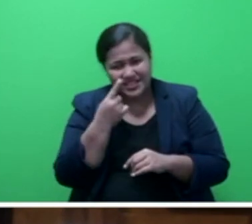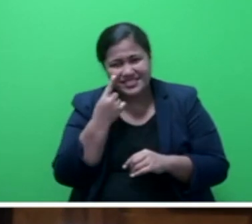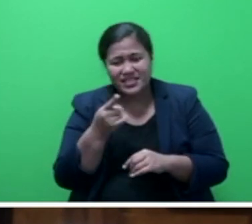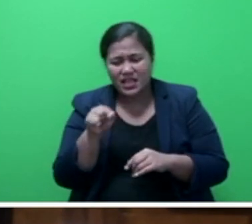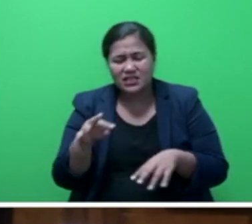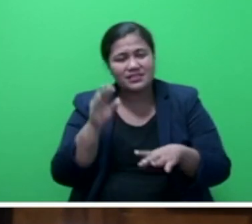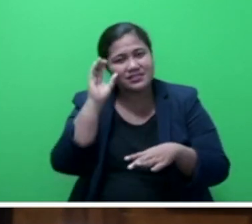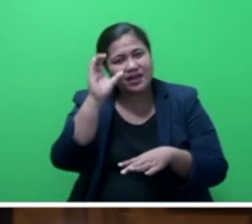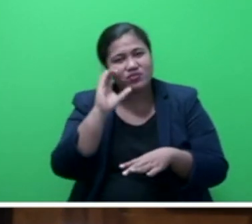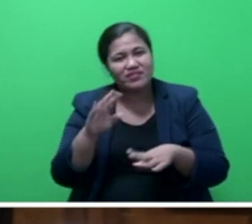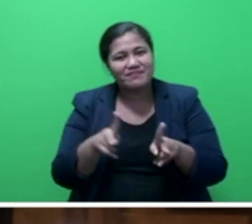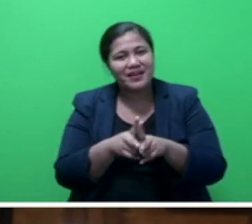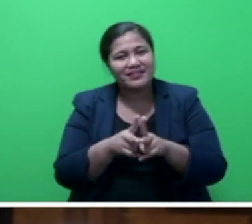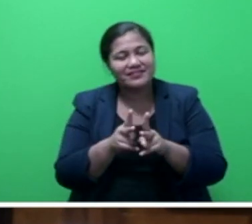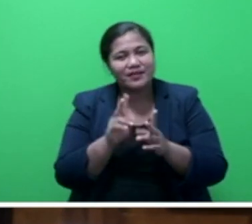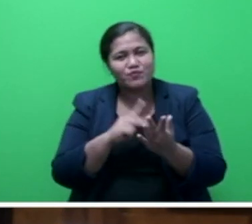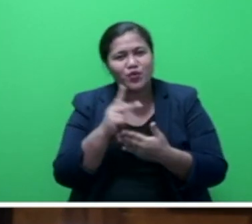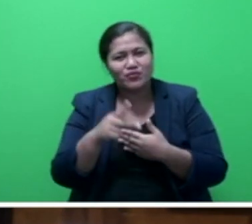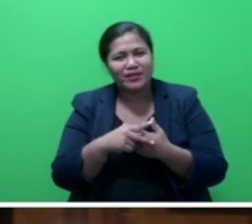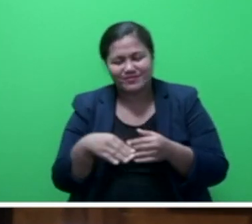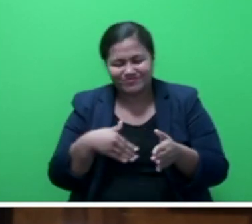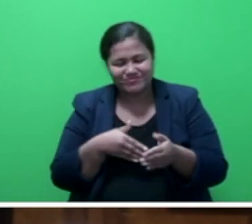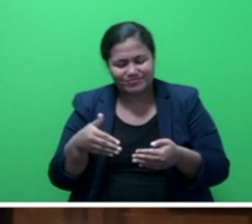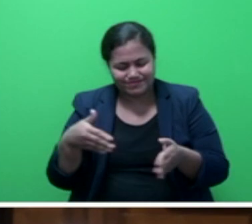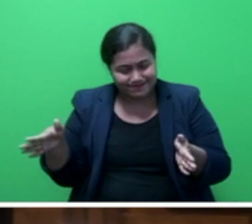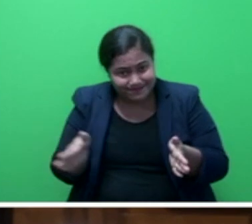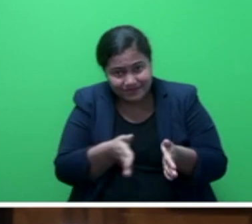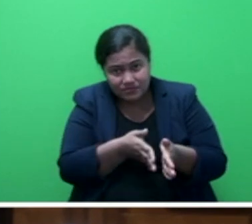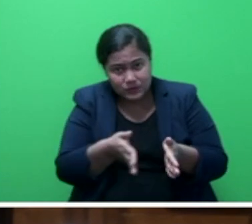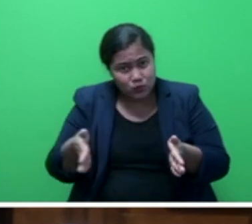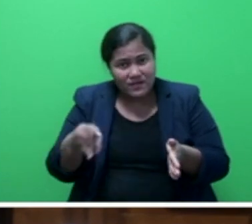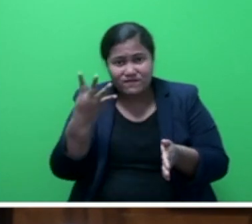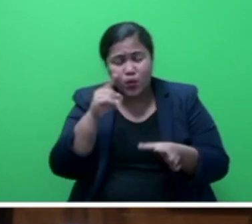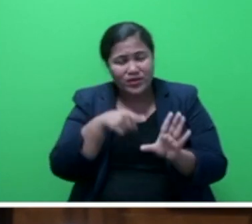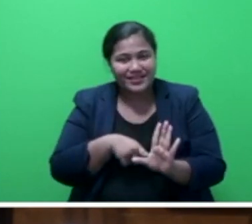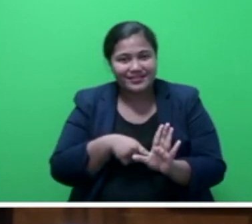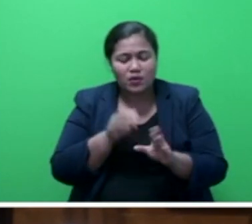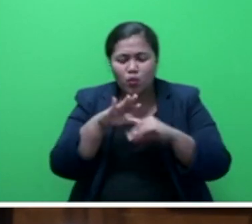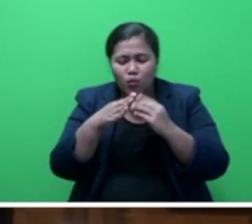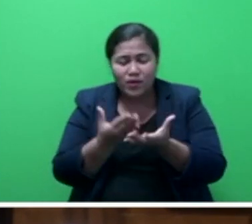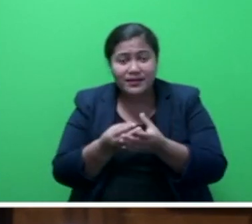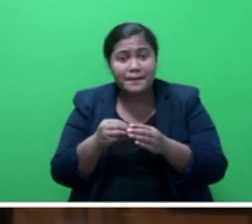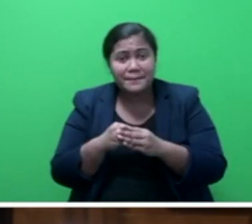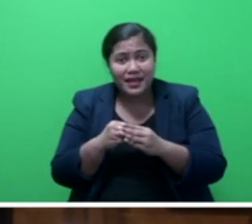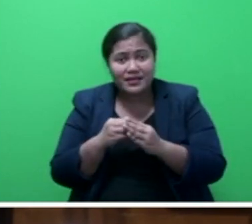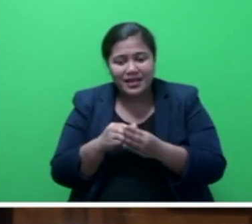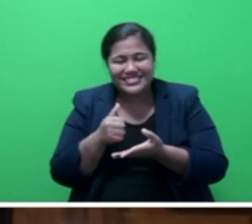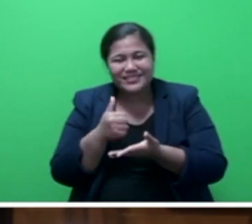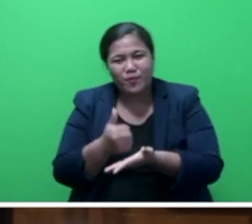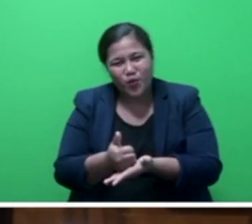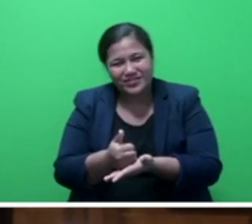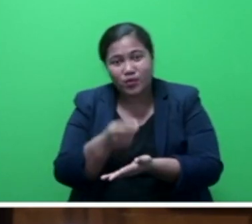partnership program is over a period of 4 years. And the World Bank's support is the $1 billion